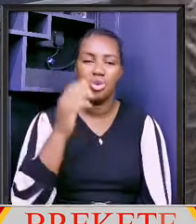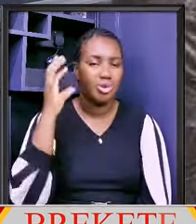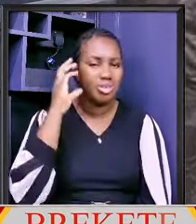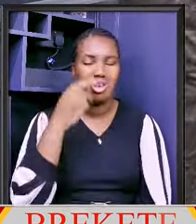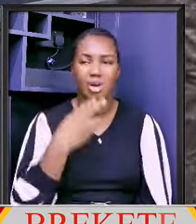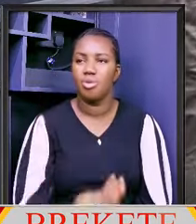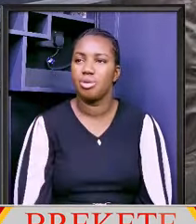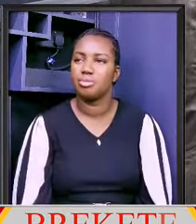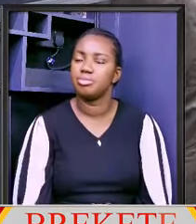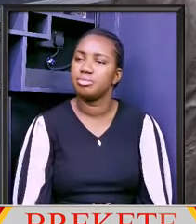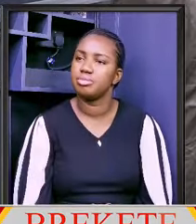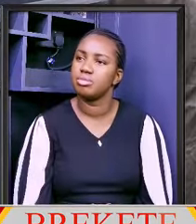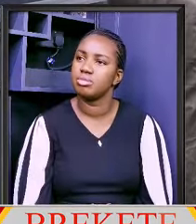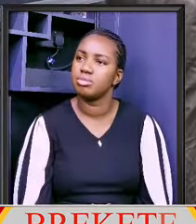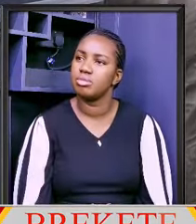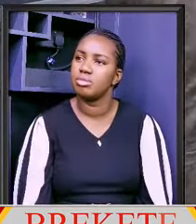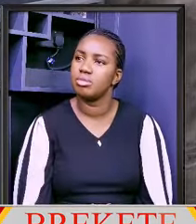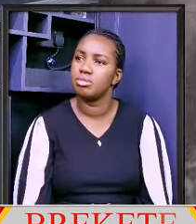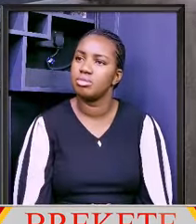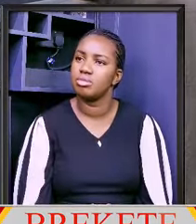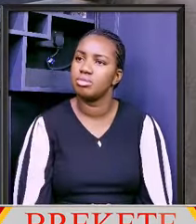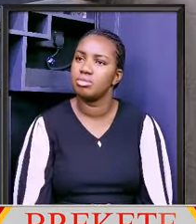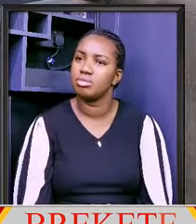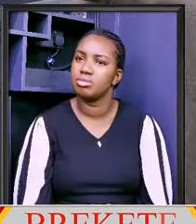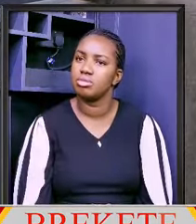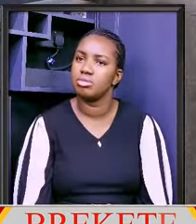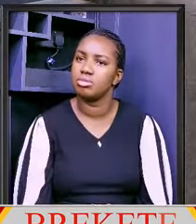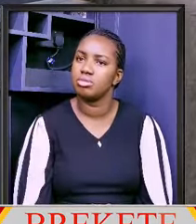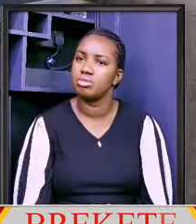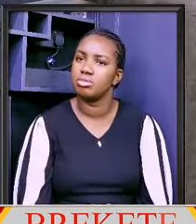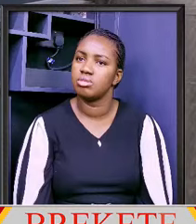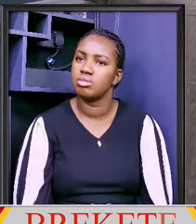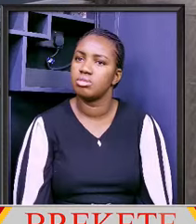Six million four hundred and eighty thousand. It's simple. And so, no, maybe 20%.